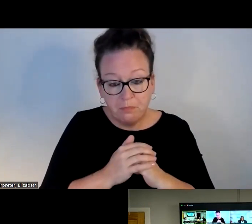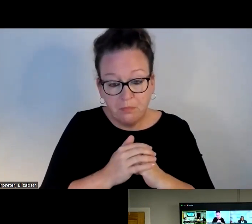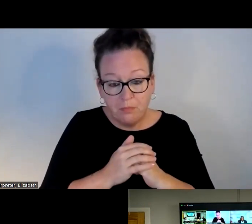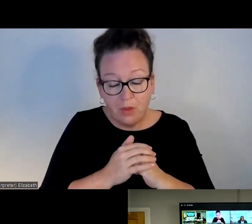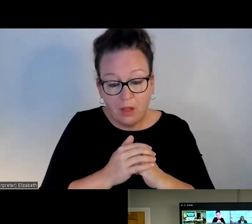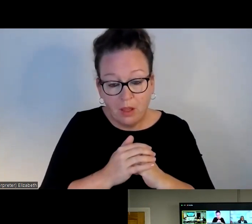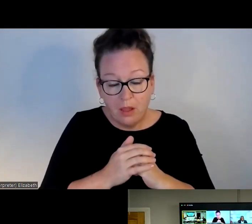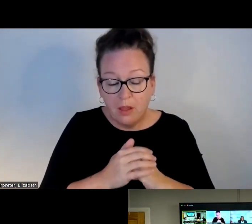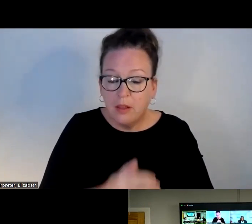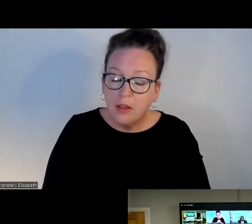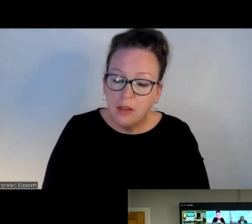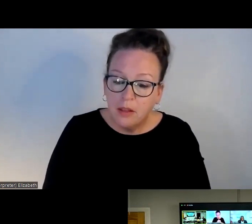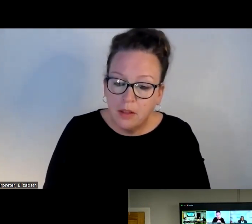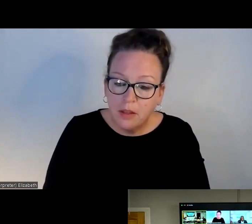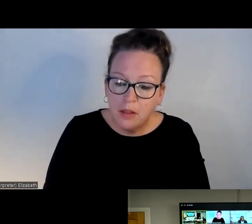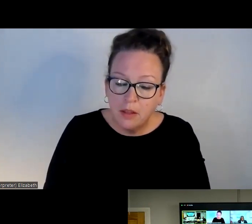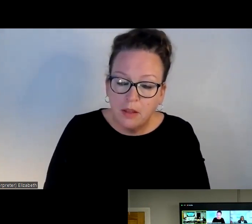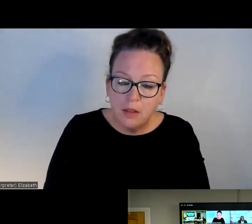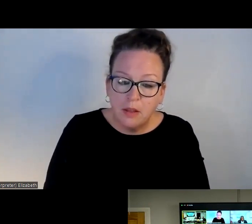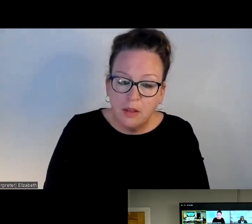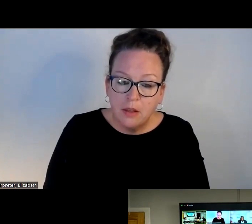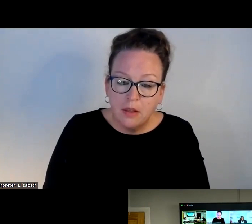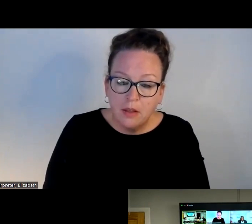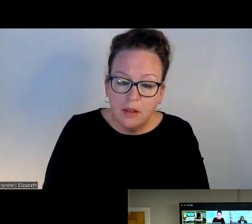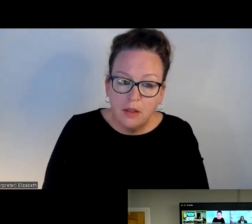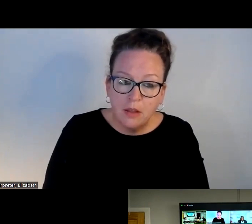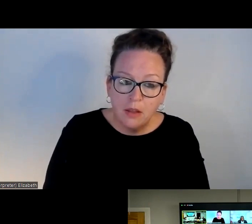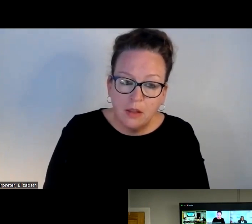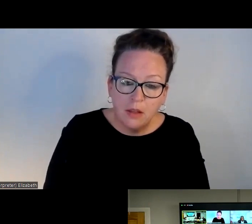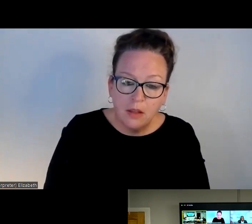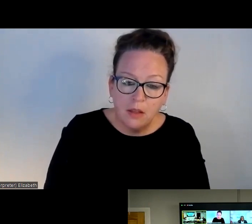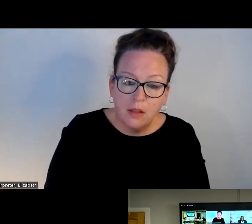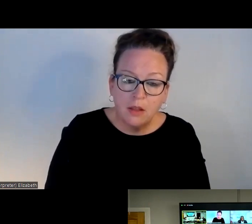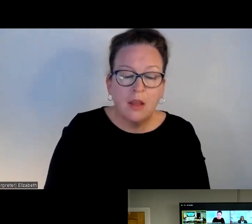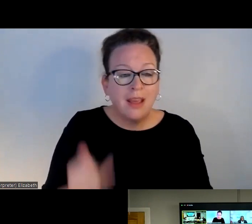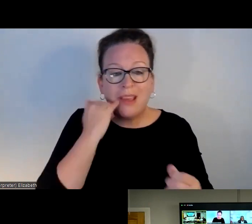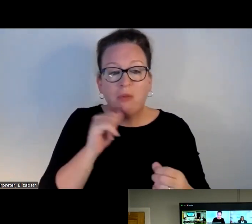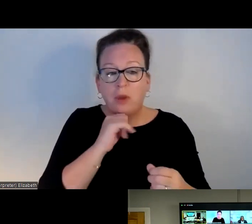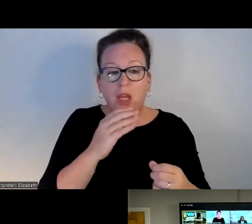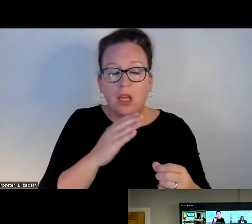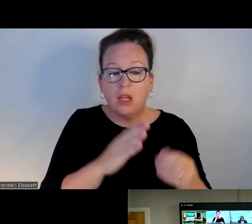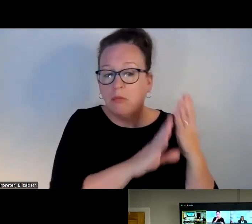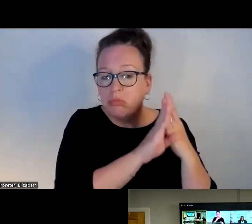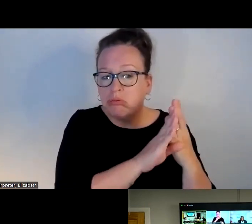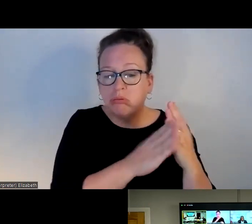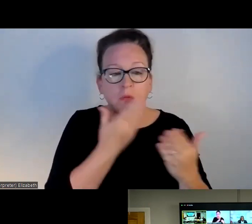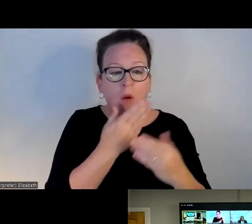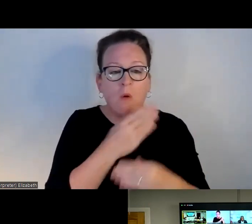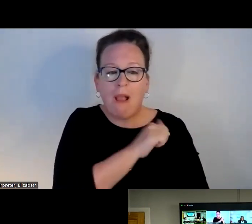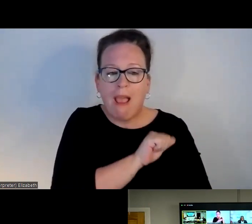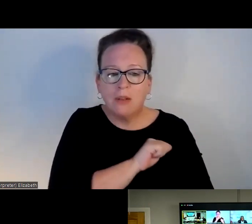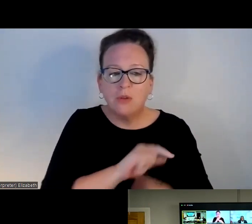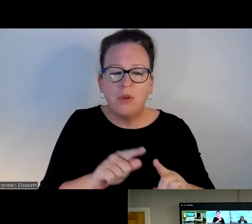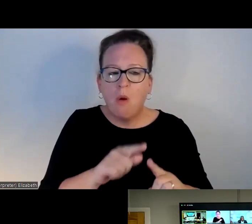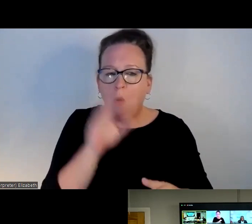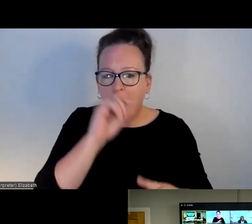thing, or it's that we really don't have any kind of attitude toward it or opinion, I don't know if we want to convey